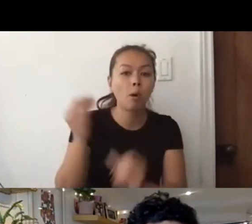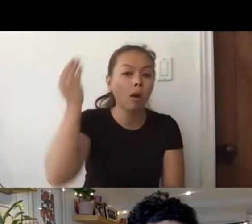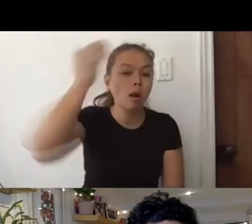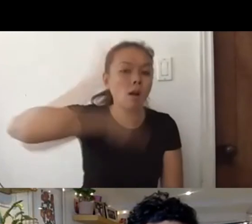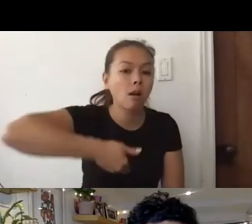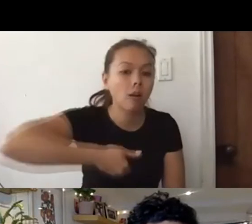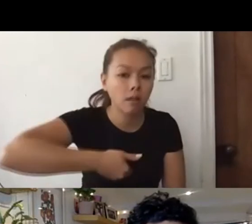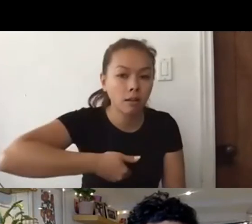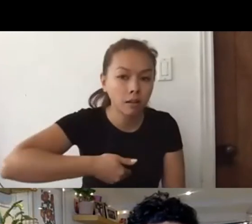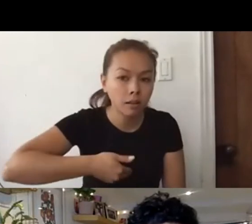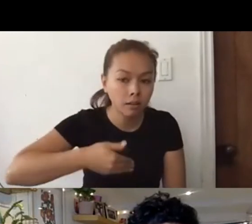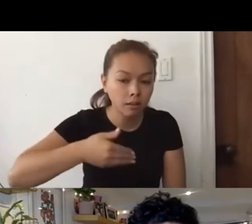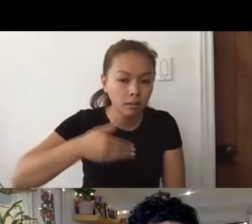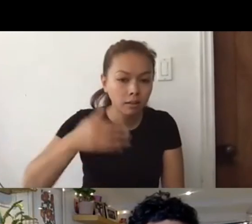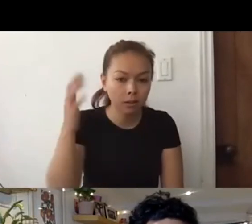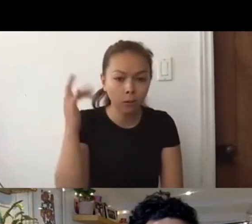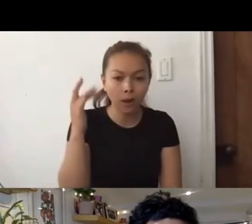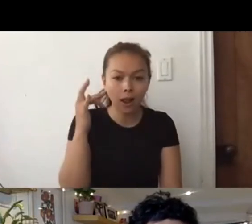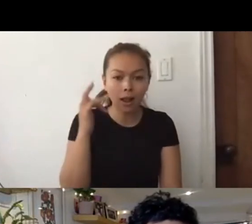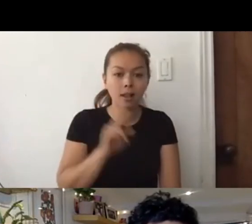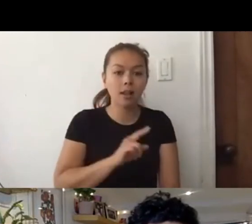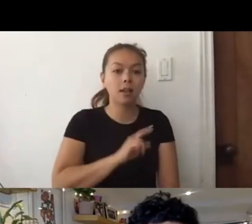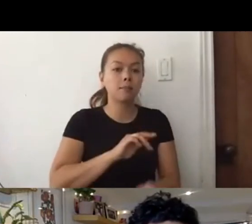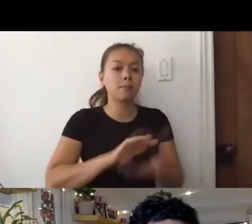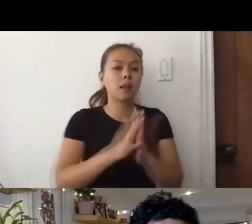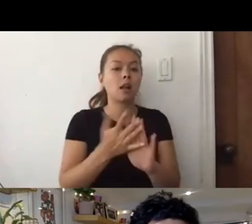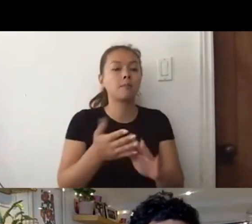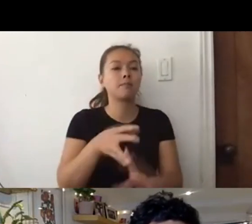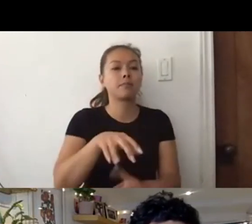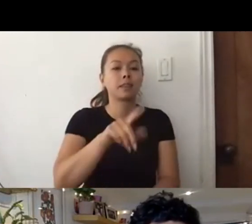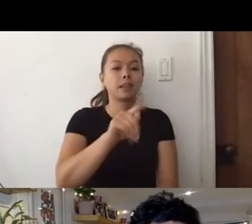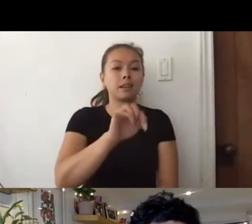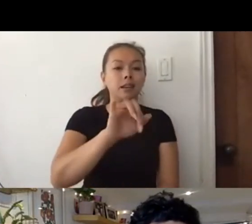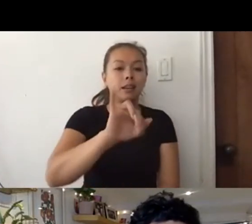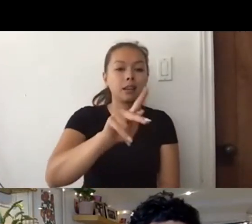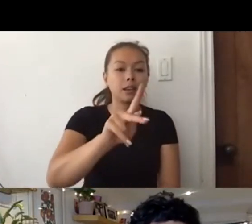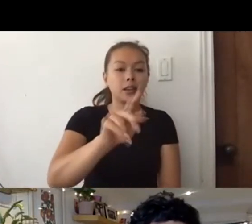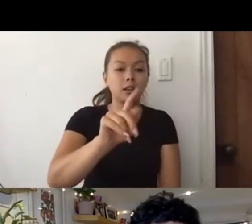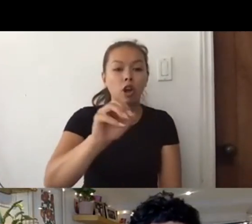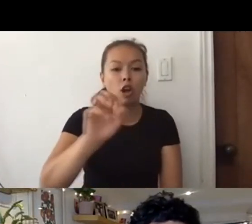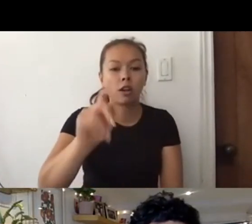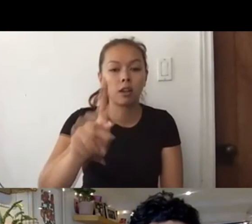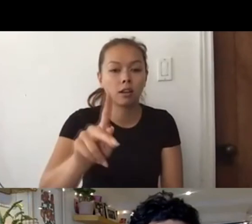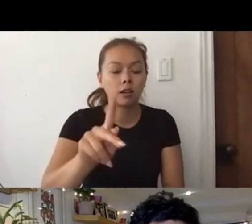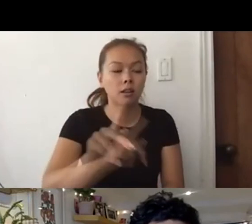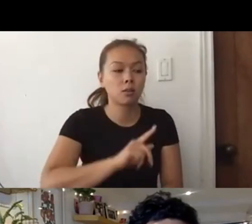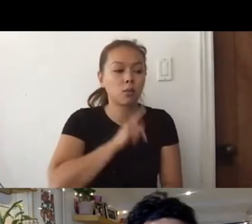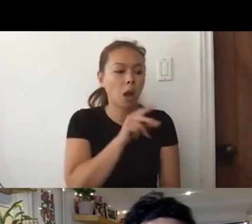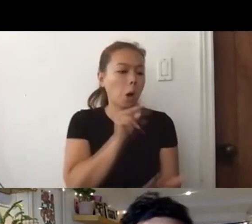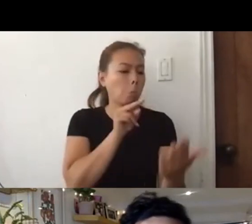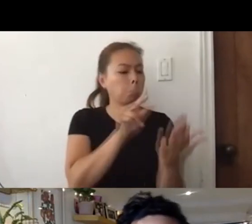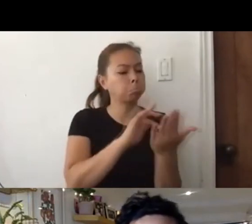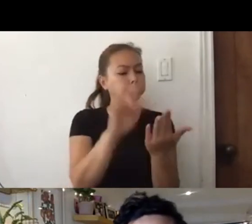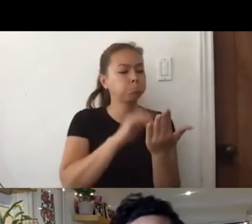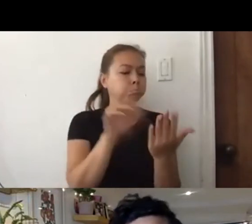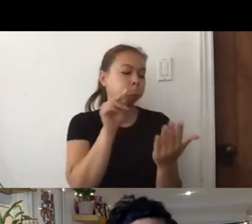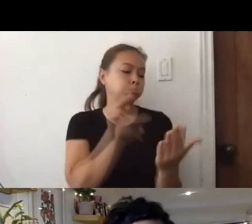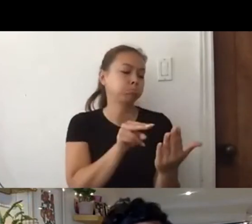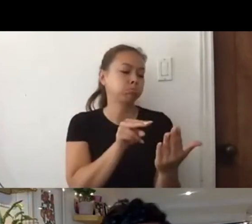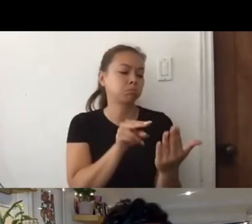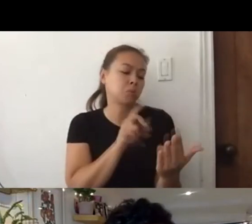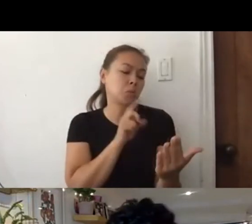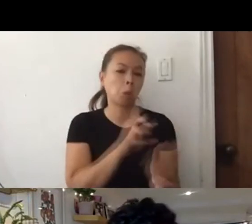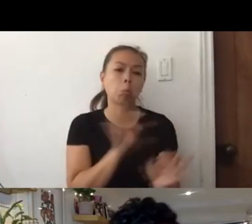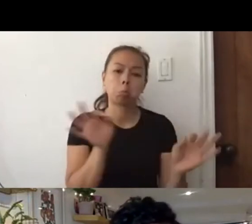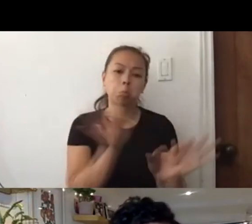Instagram posts and TikTok trends and all this kind of stuff, and we don't recognize it right off the bat because it looks harmless and